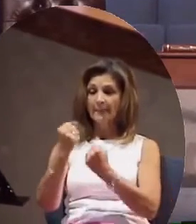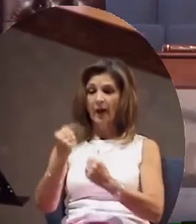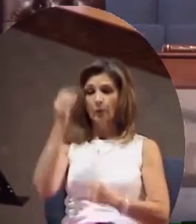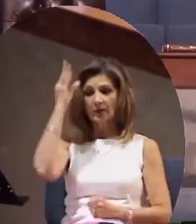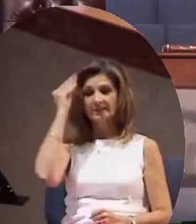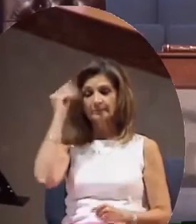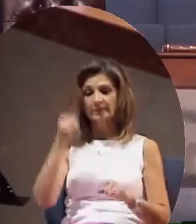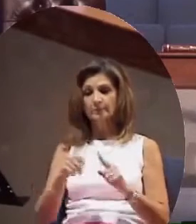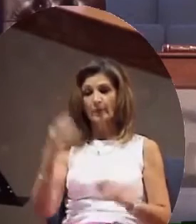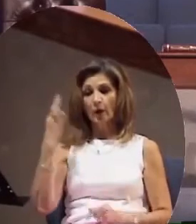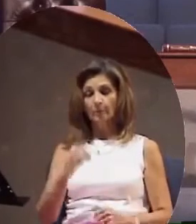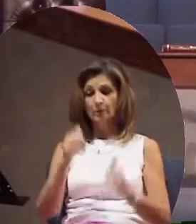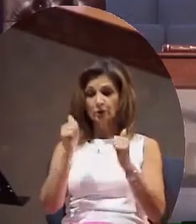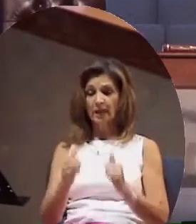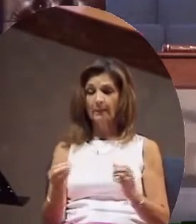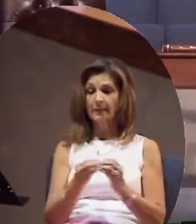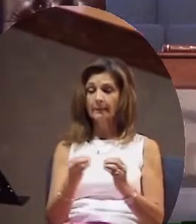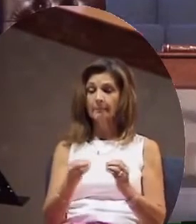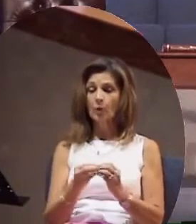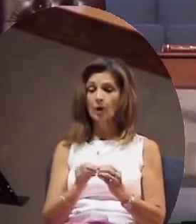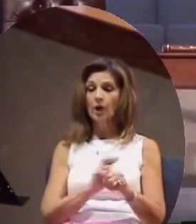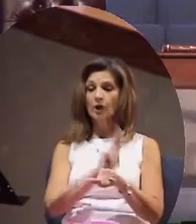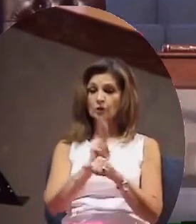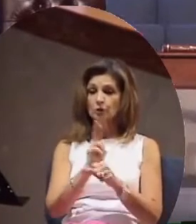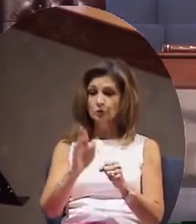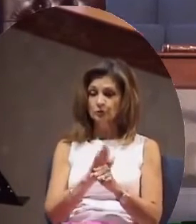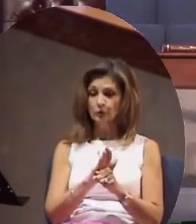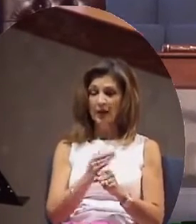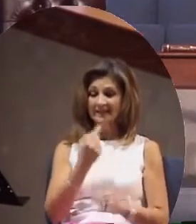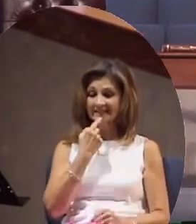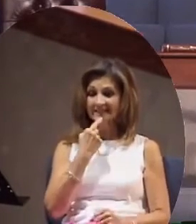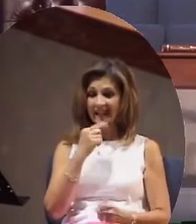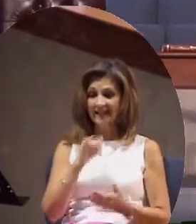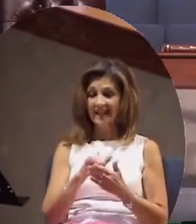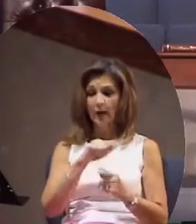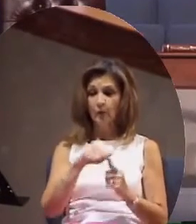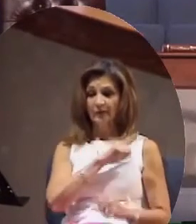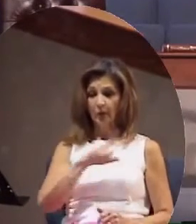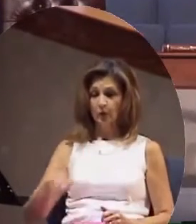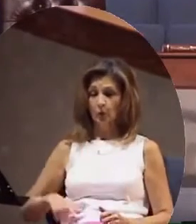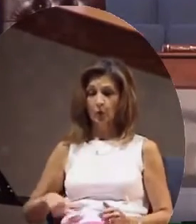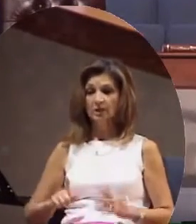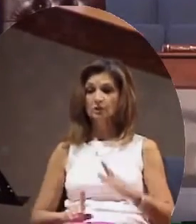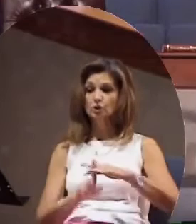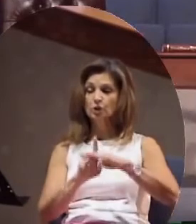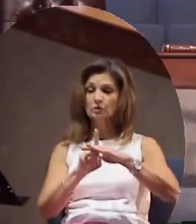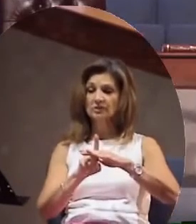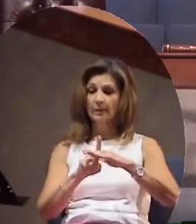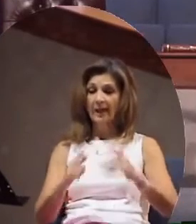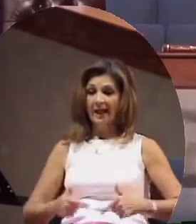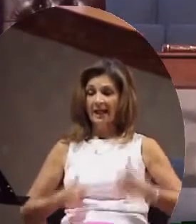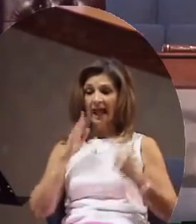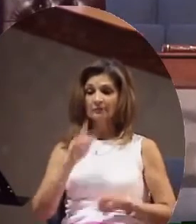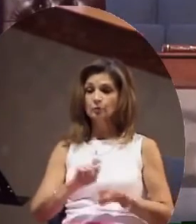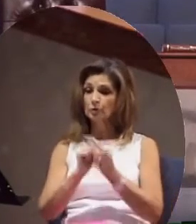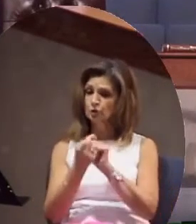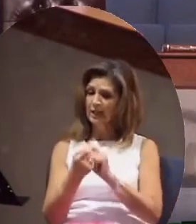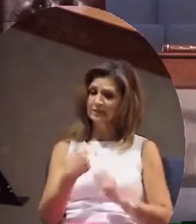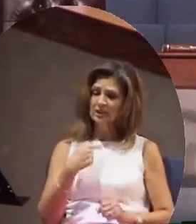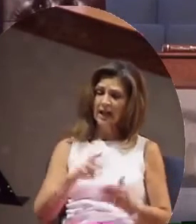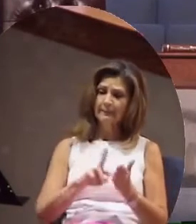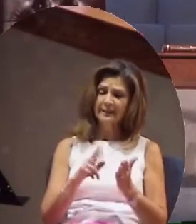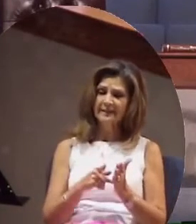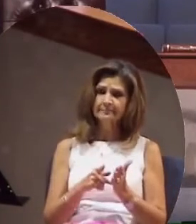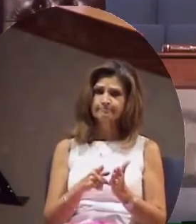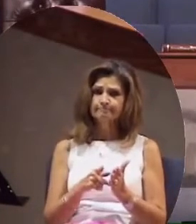but preaching can be more effective. And I say that when the Lord shows up, lives are changed. And I mean by